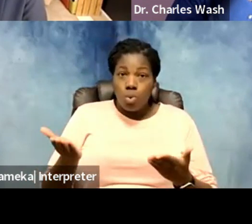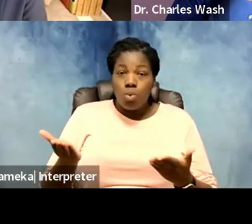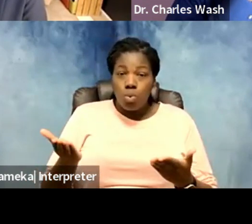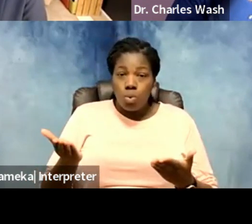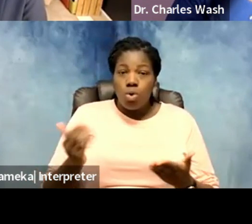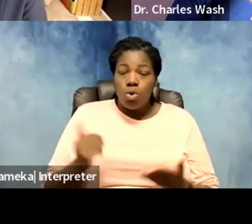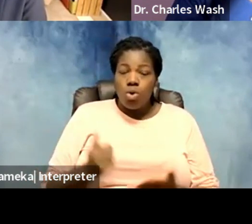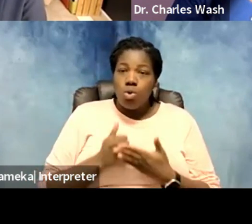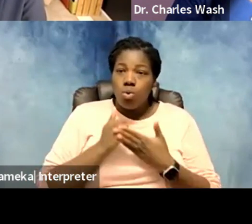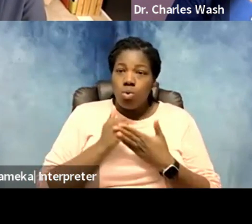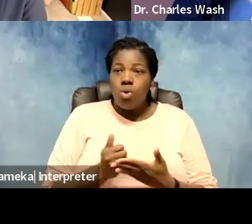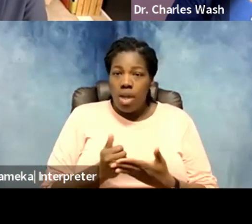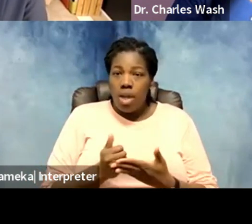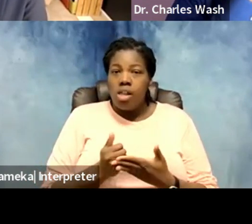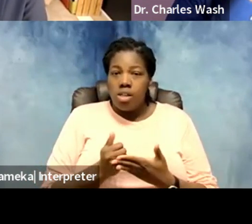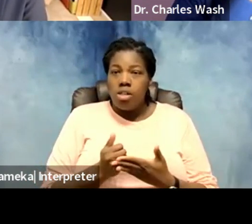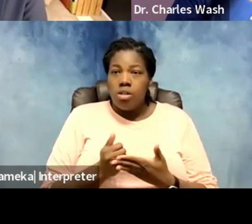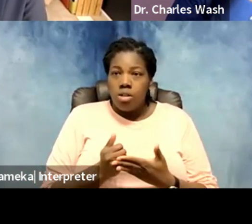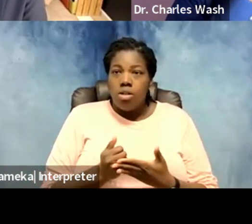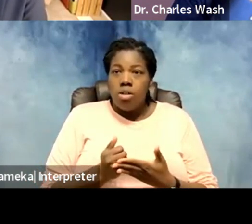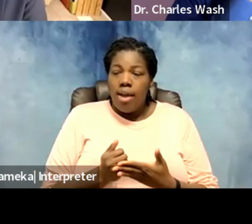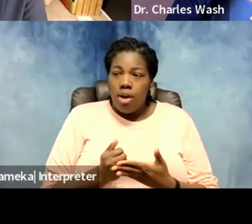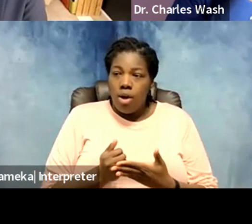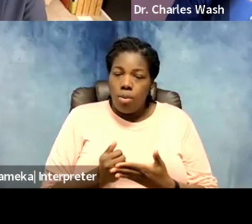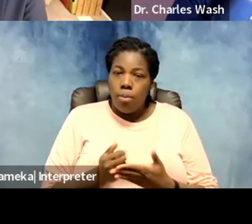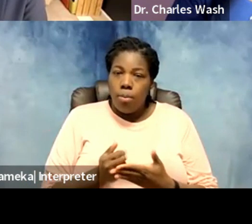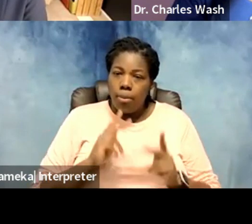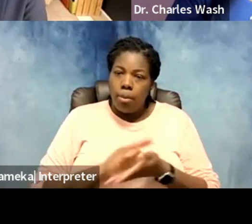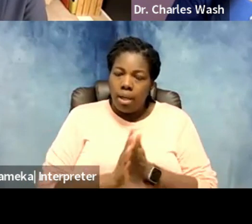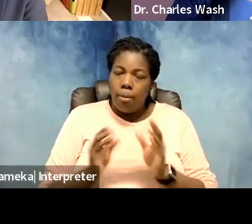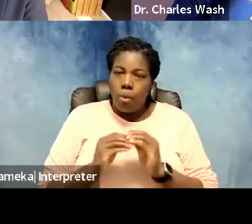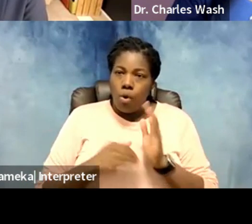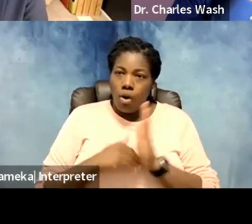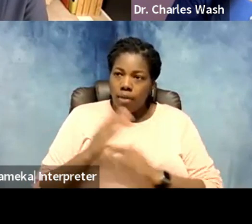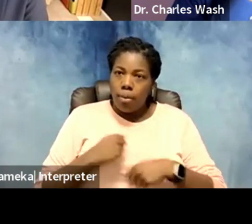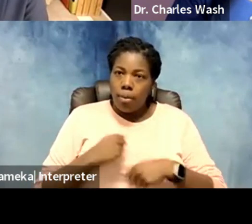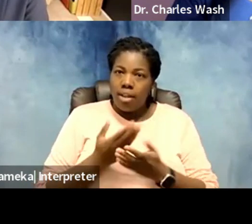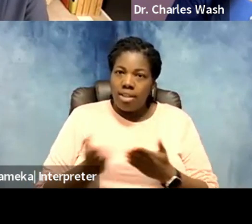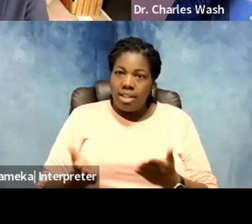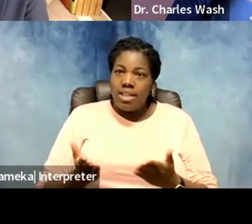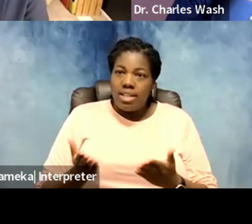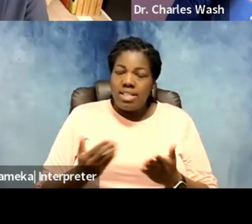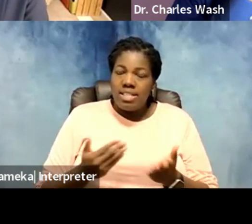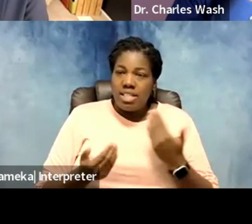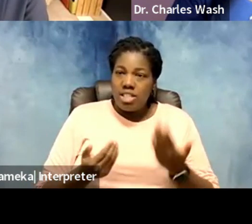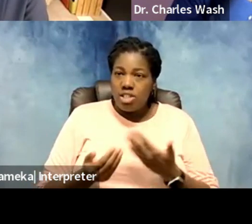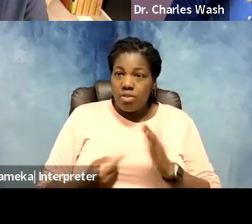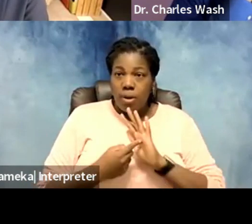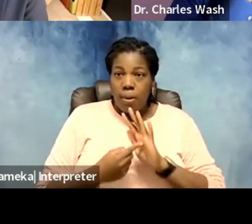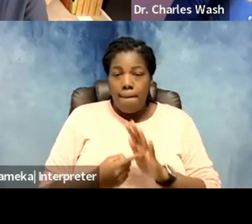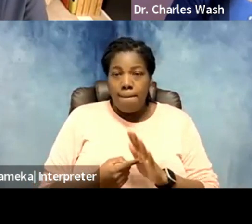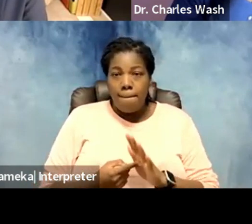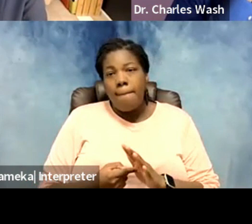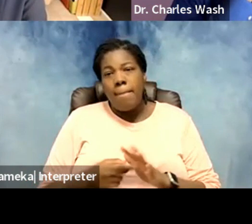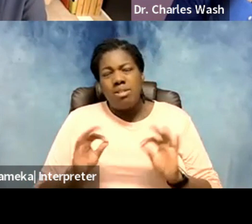help ease that level of comfort, it made things a lot easier. So for example, little things